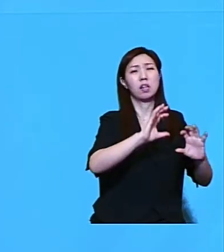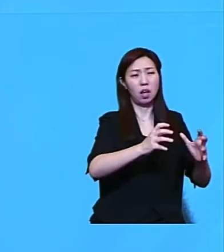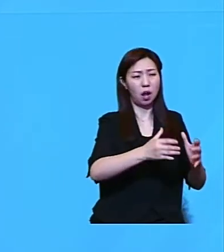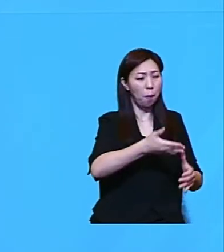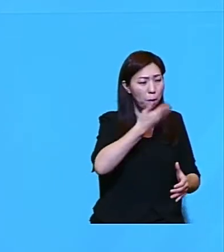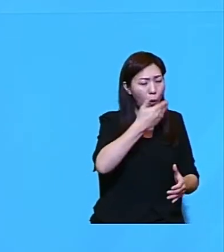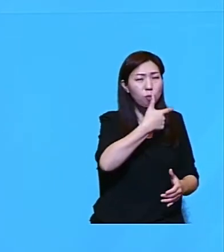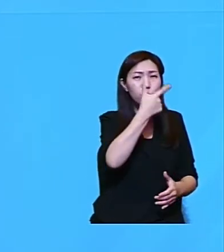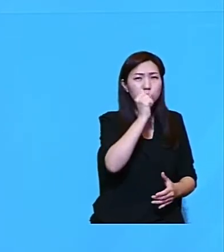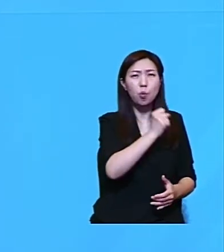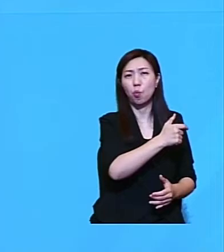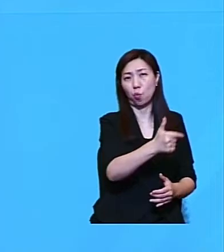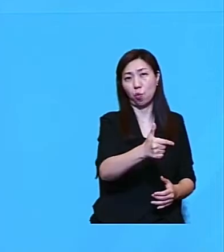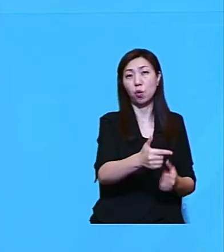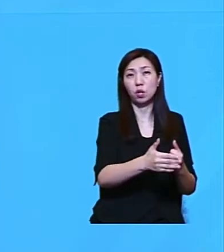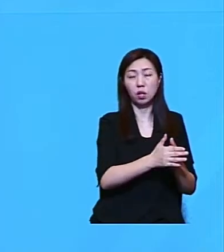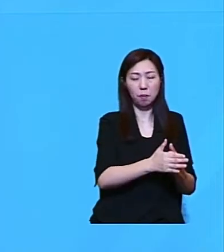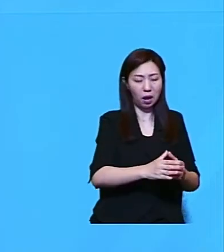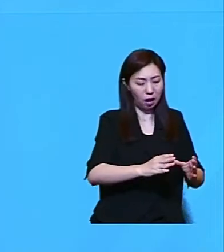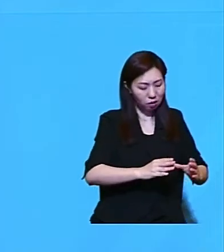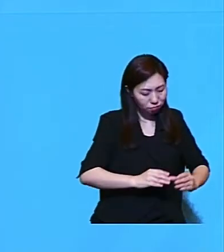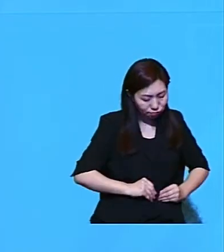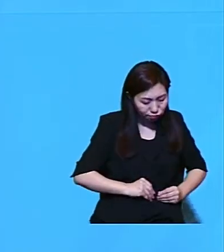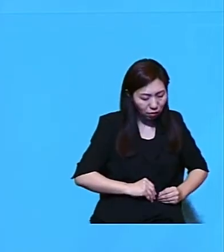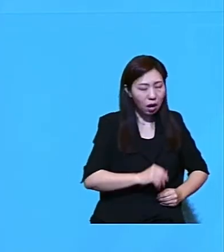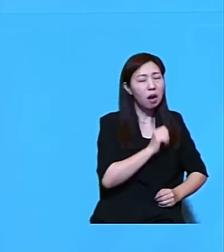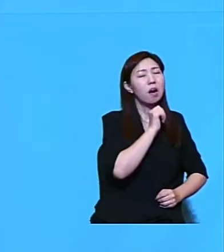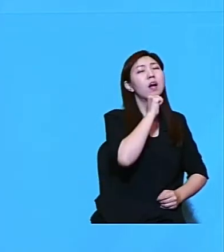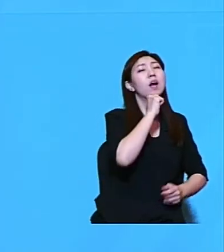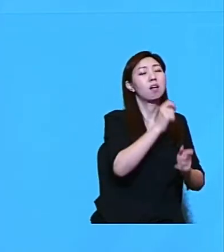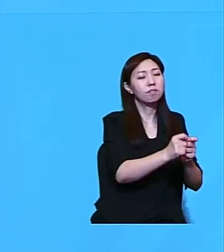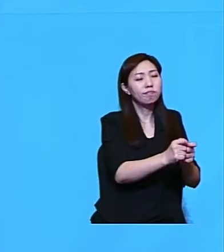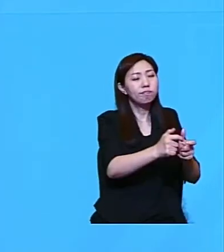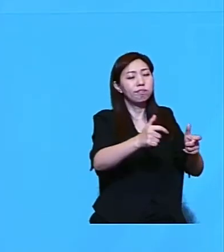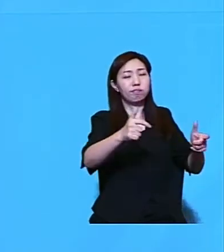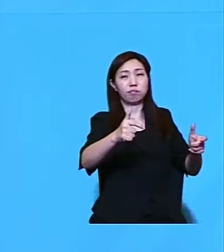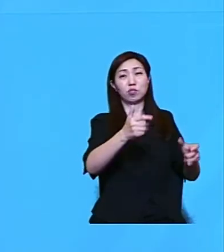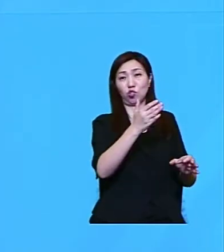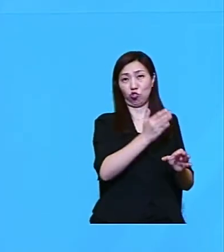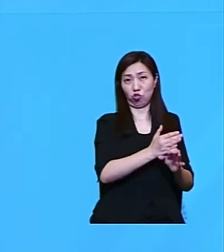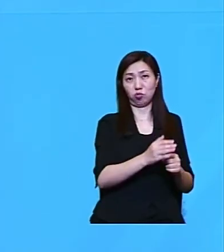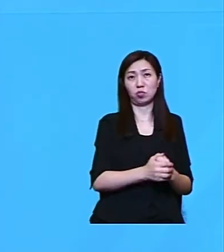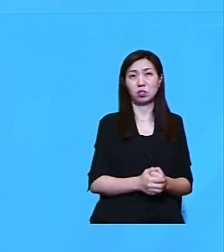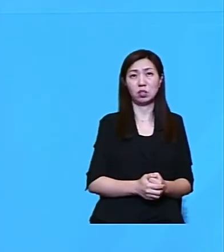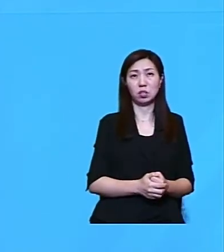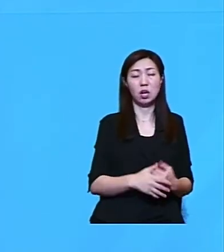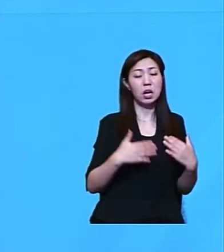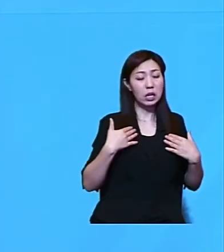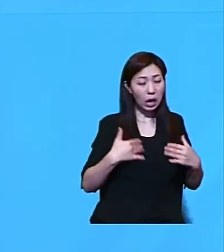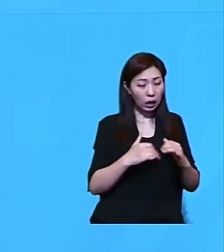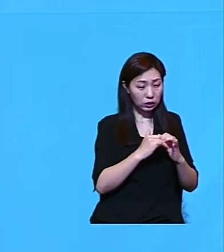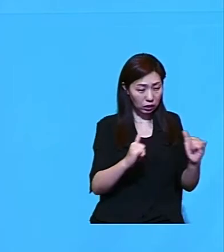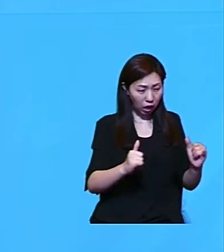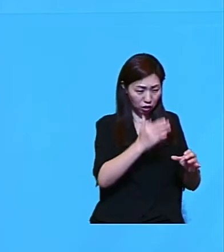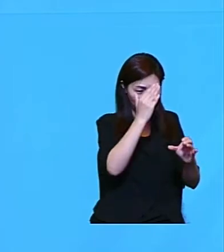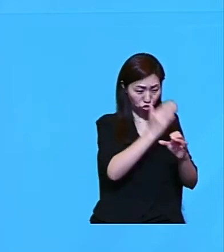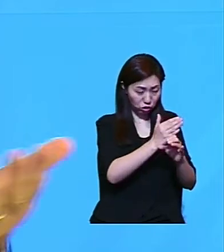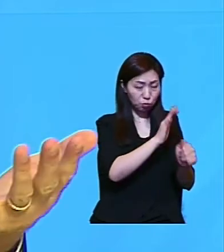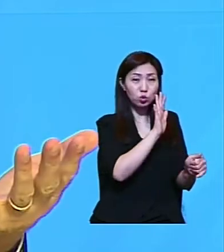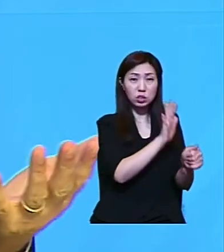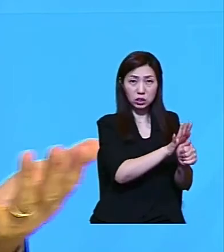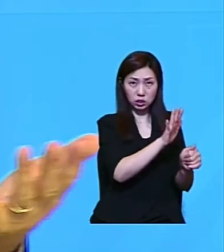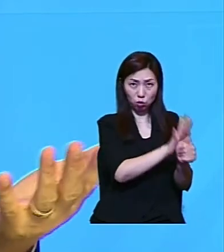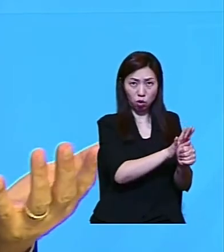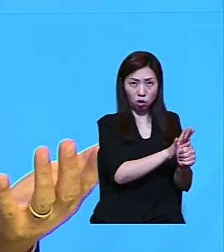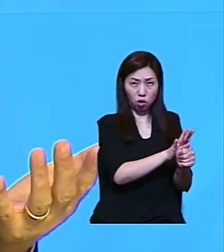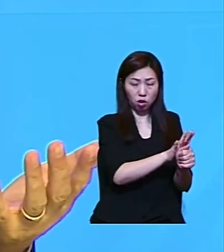both increased. So focusing on those vulnerable groups and then combining that with forms of climate-smart agriculture. For instance,